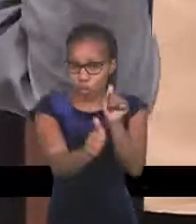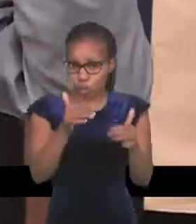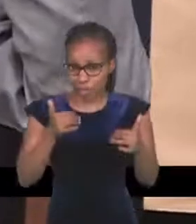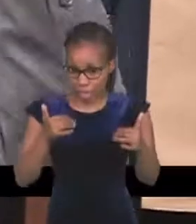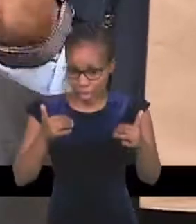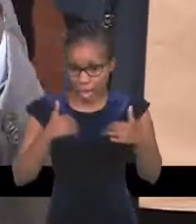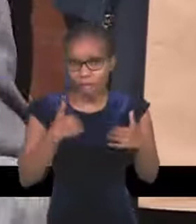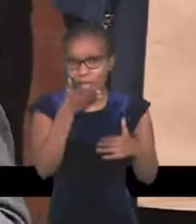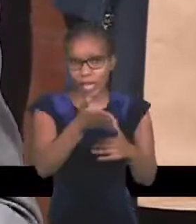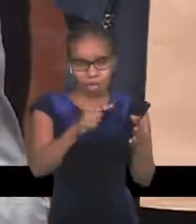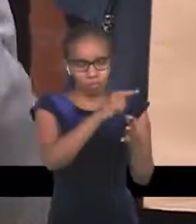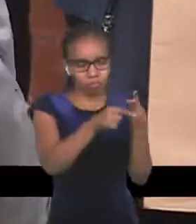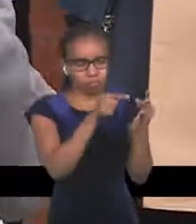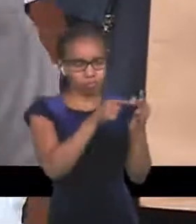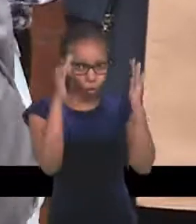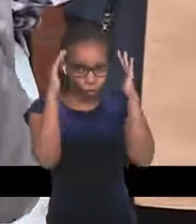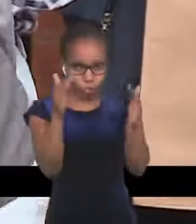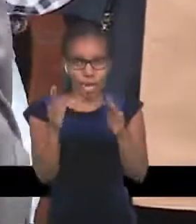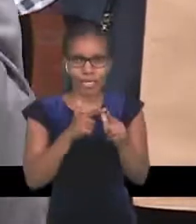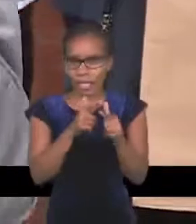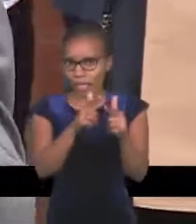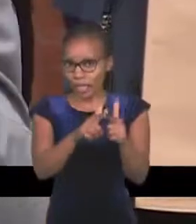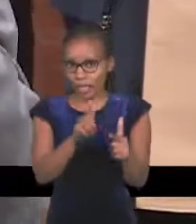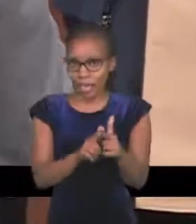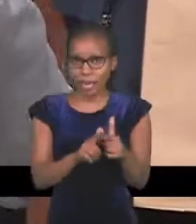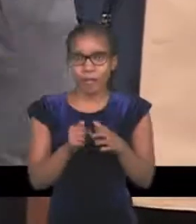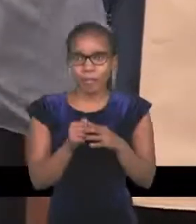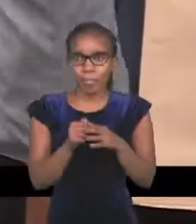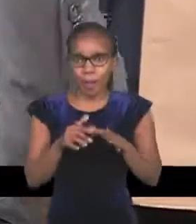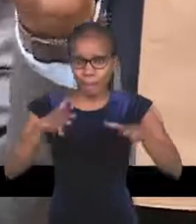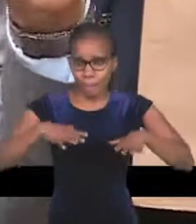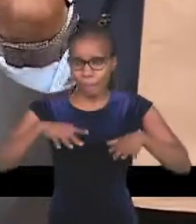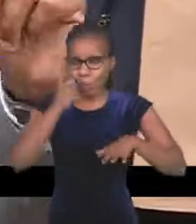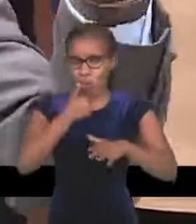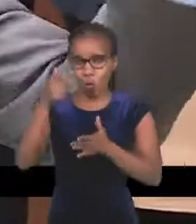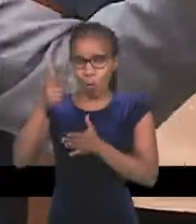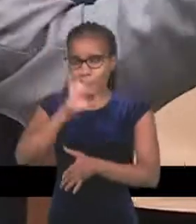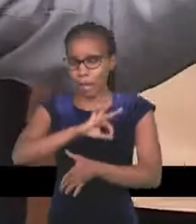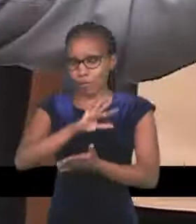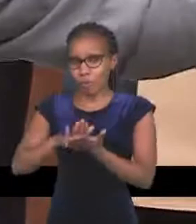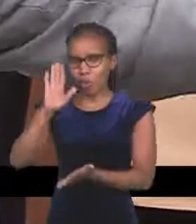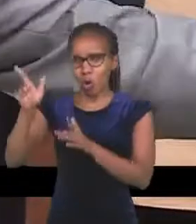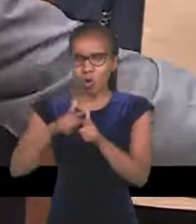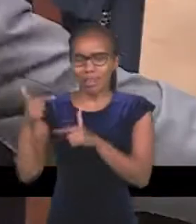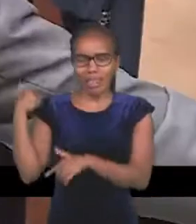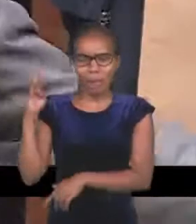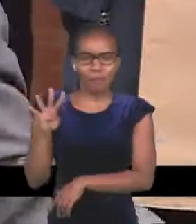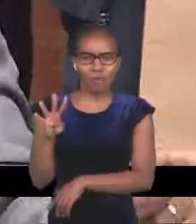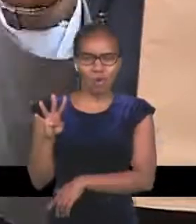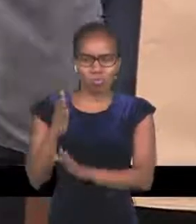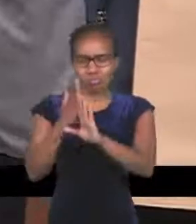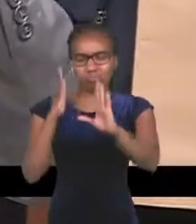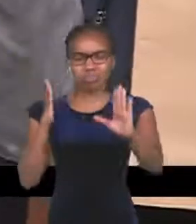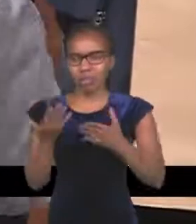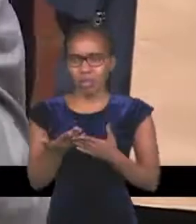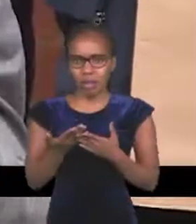hizi vigezo tatu, tumeona ya kwamba ambao wanapewa ile kubwa zaidi wako nambari 4 kwa laini.